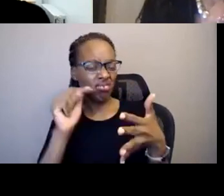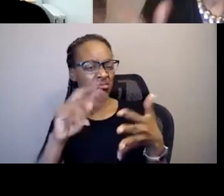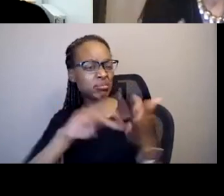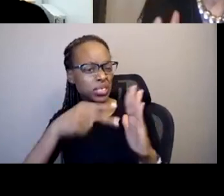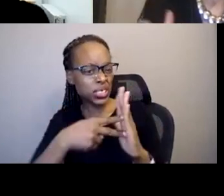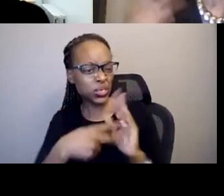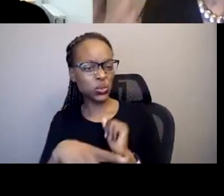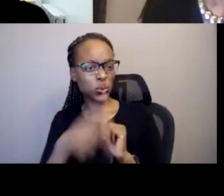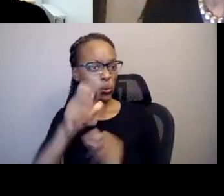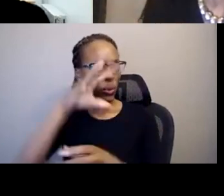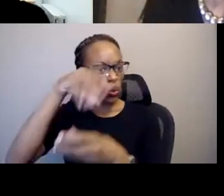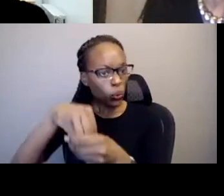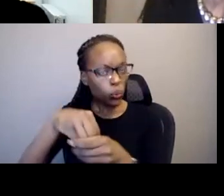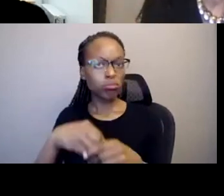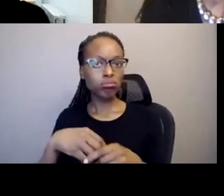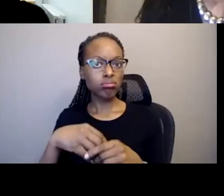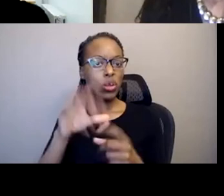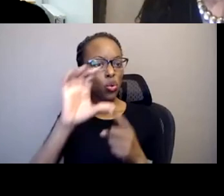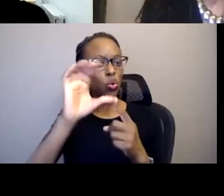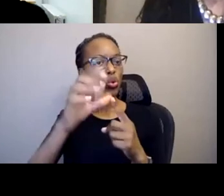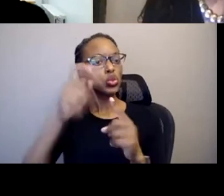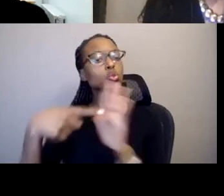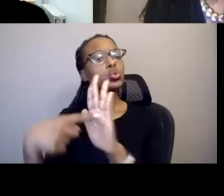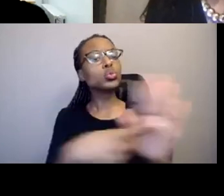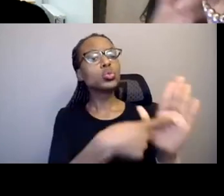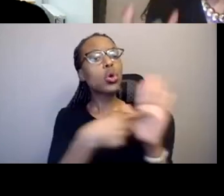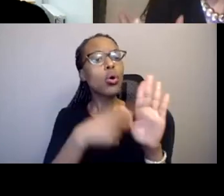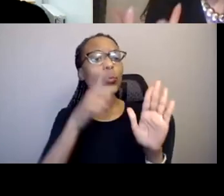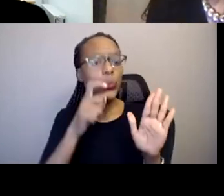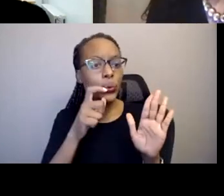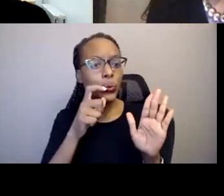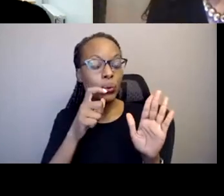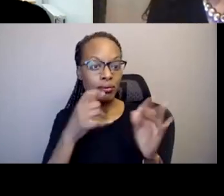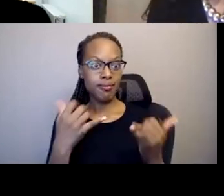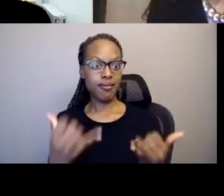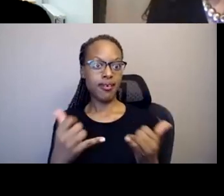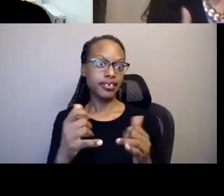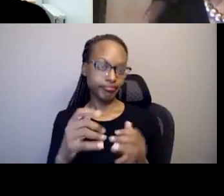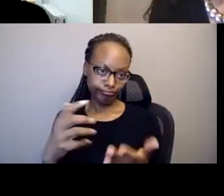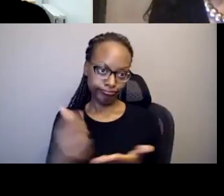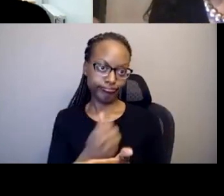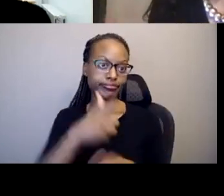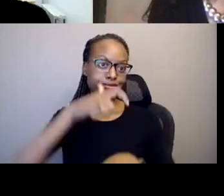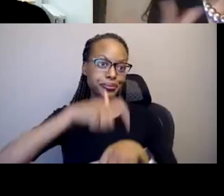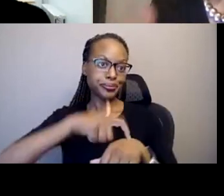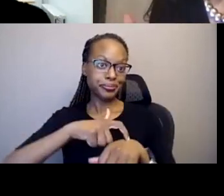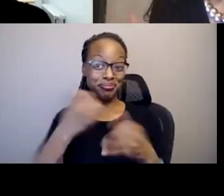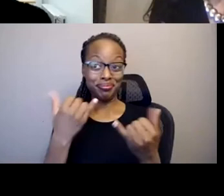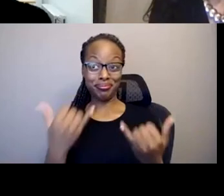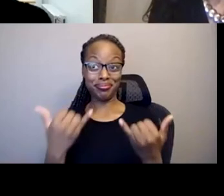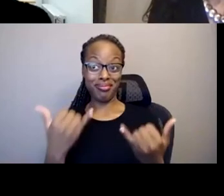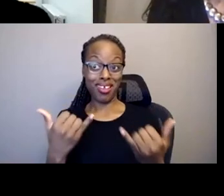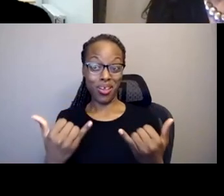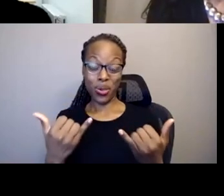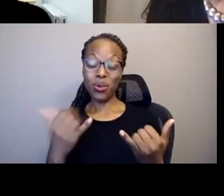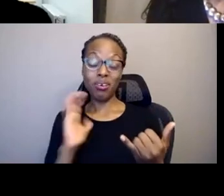our cultural imaginary. So we are in a democracy in a country that is more divided and polarized than ever